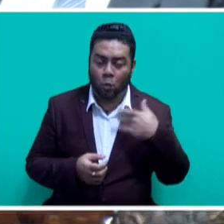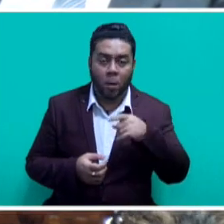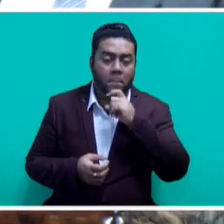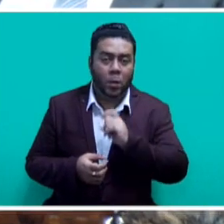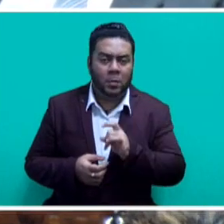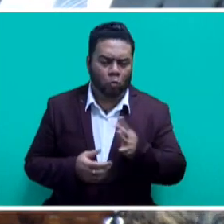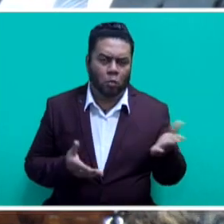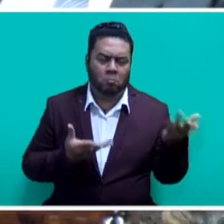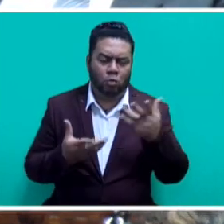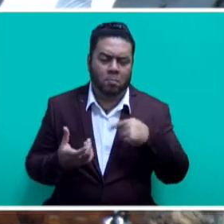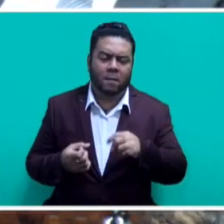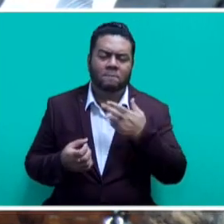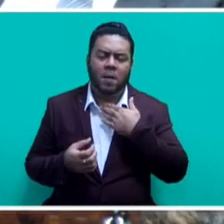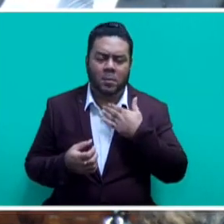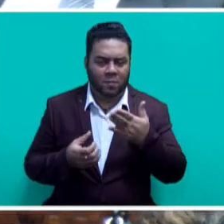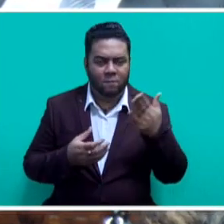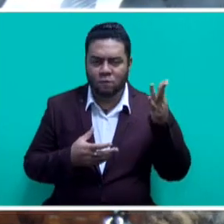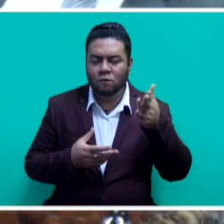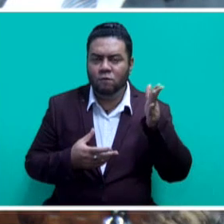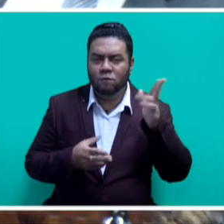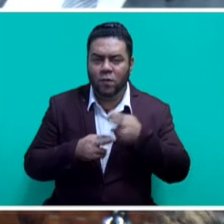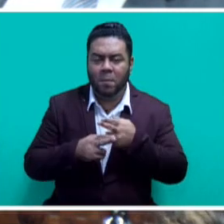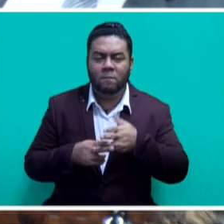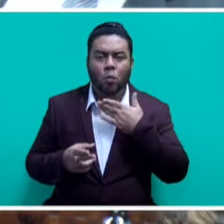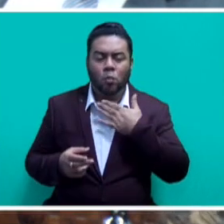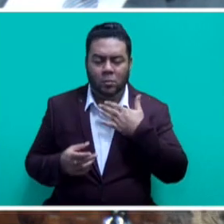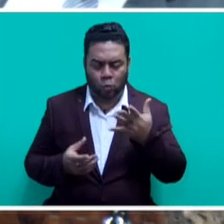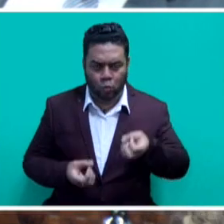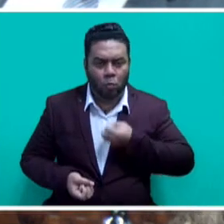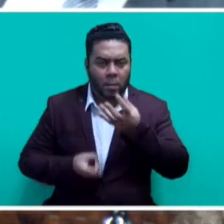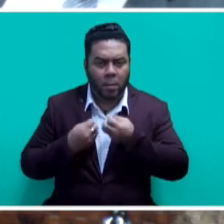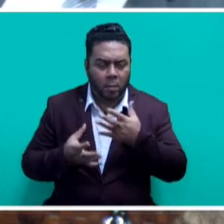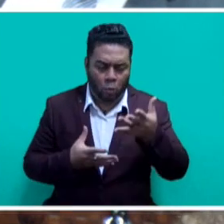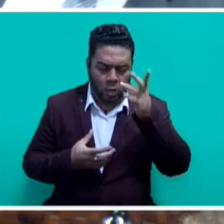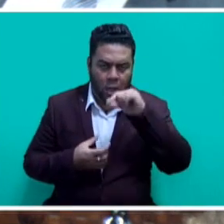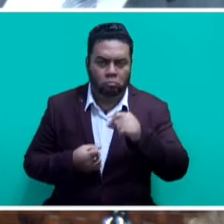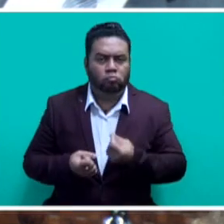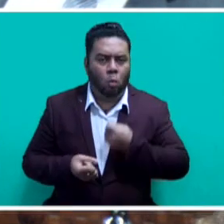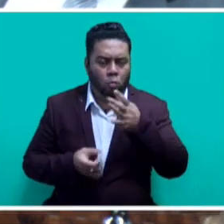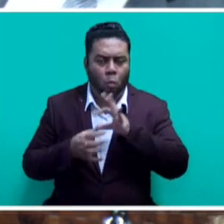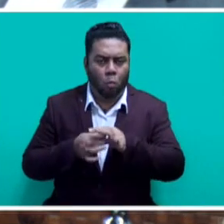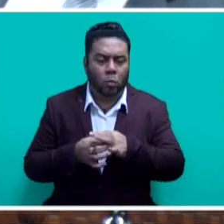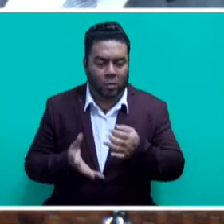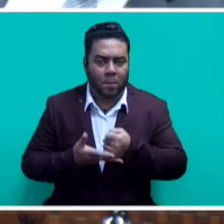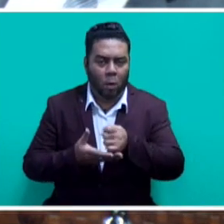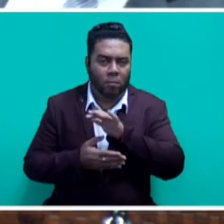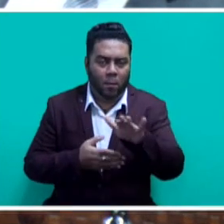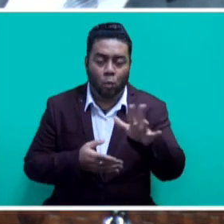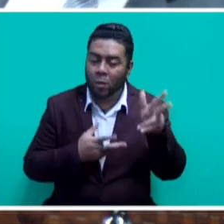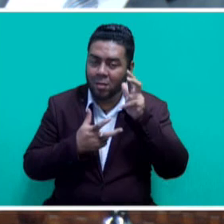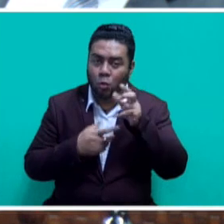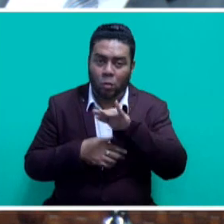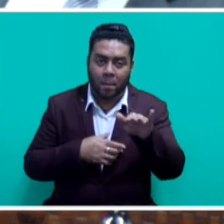we'll bring back farmers' voice in the sugar industry. We'll give them the platform to air their grievances. We'll support them. We will listen to